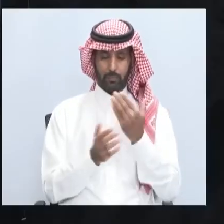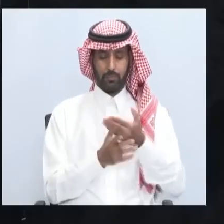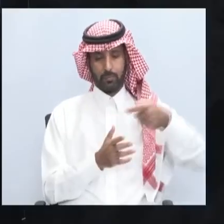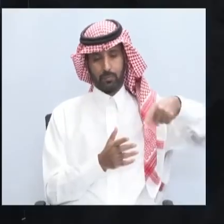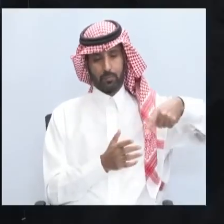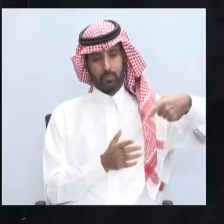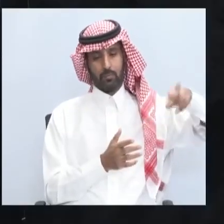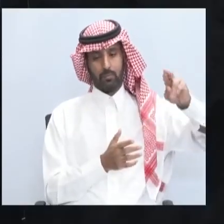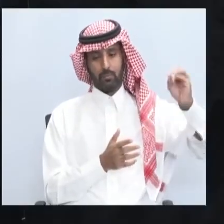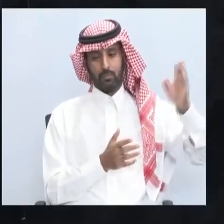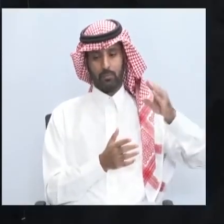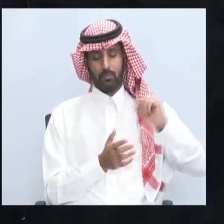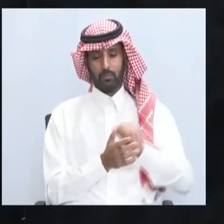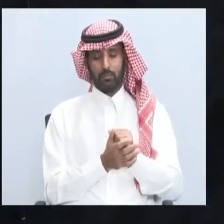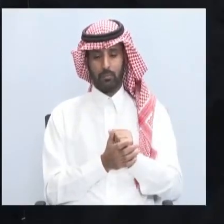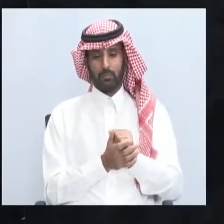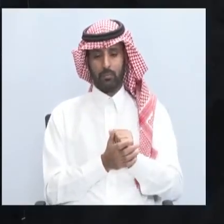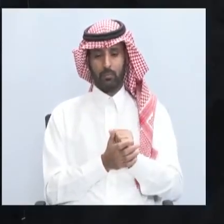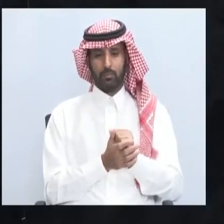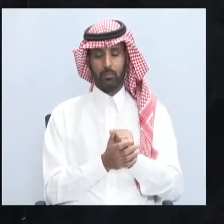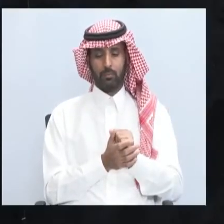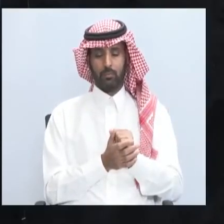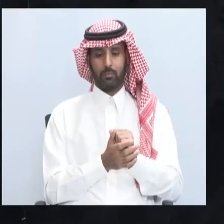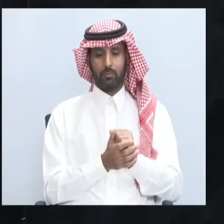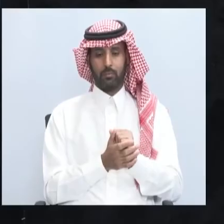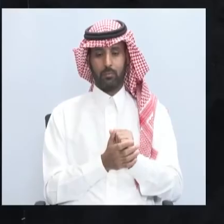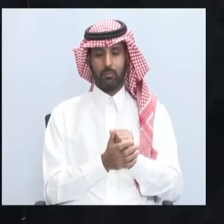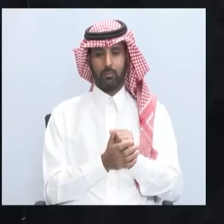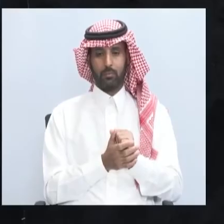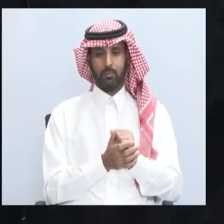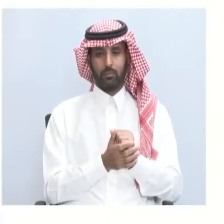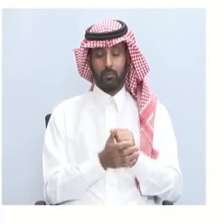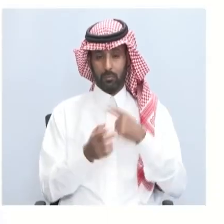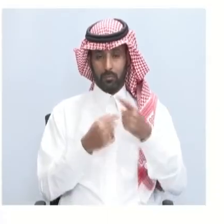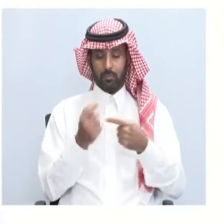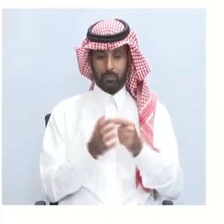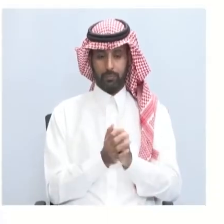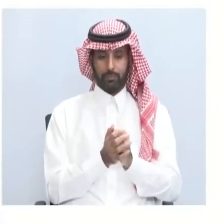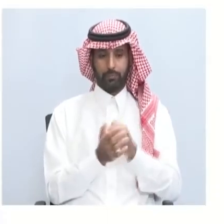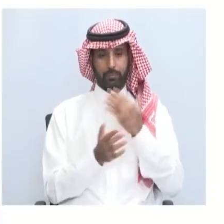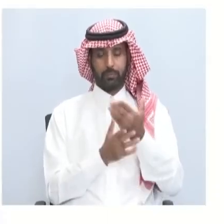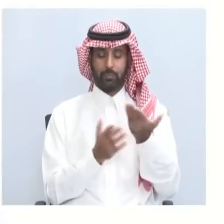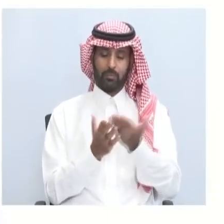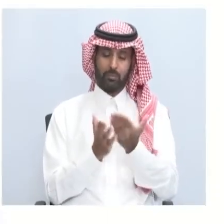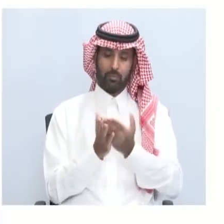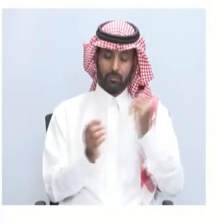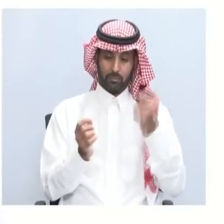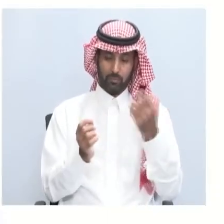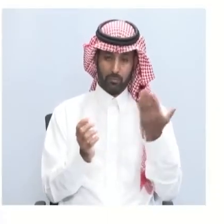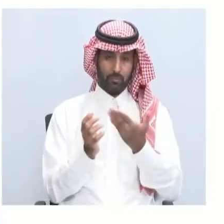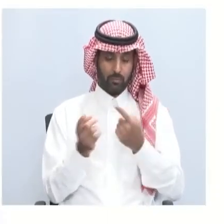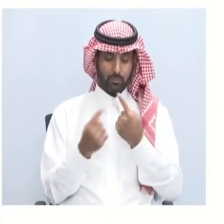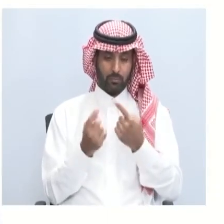the synonym for the word wealthy. Continuing here with the lesson objectives,